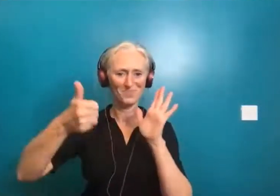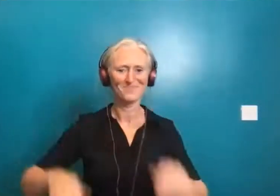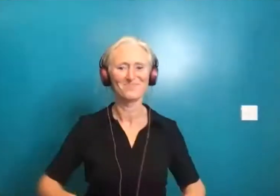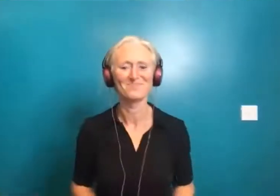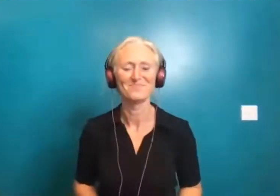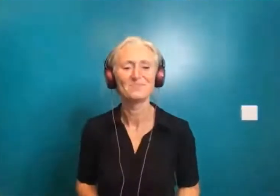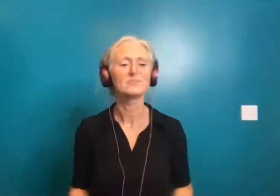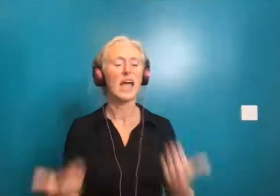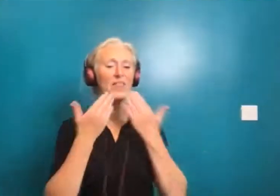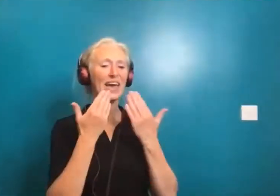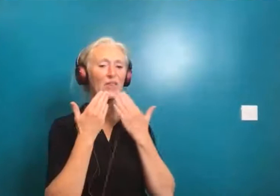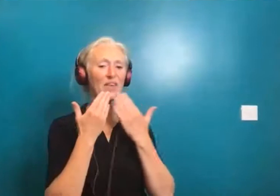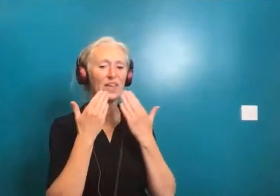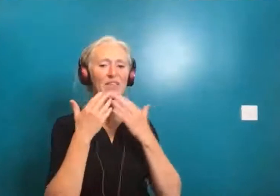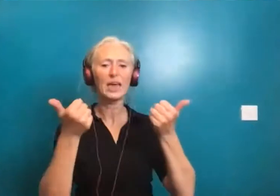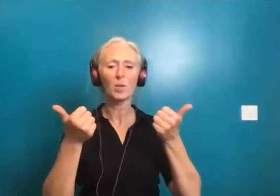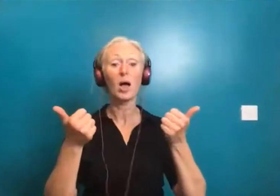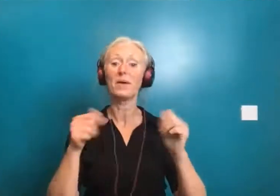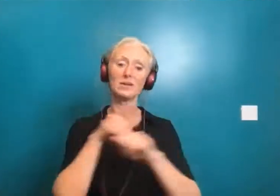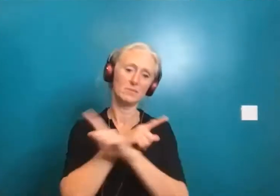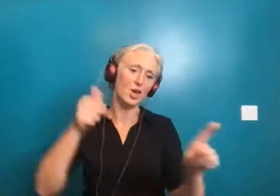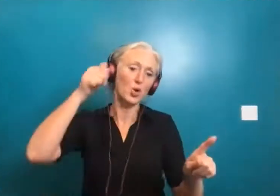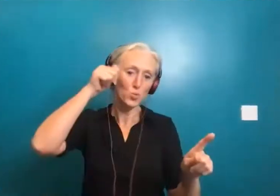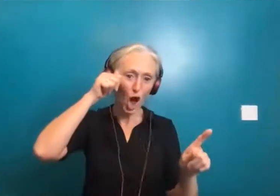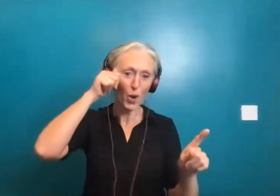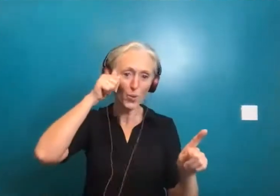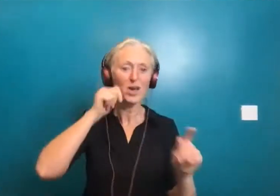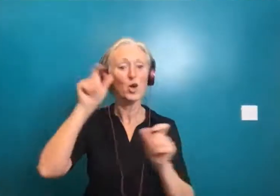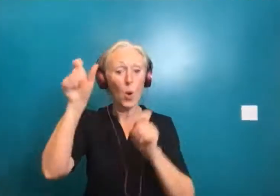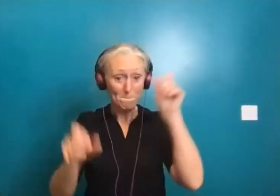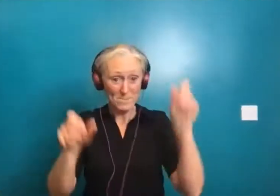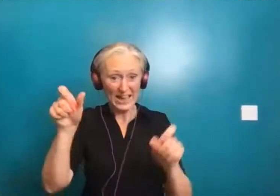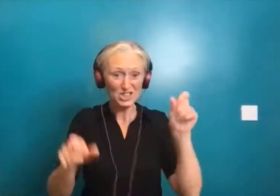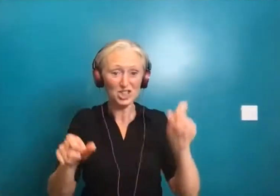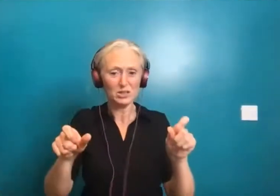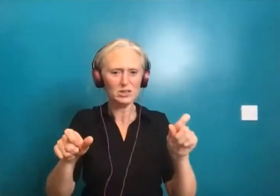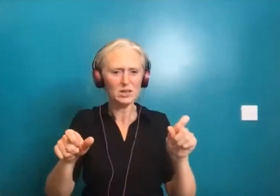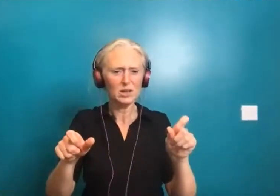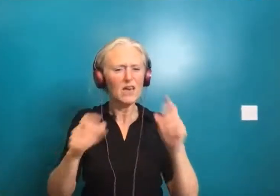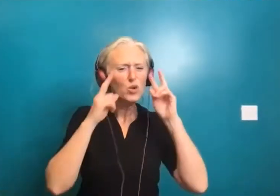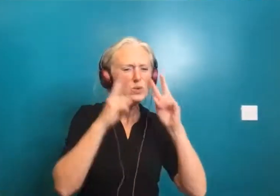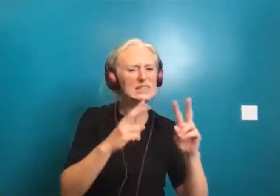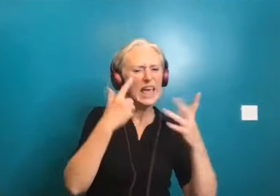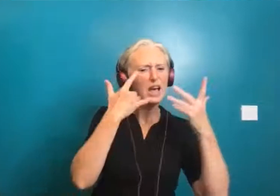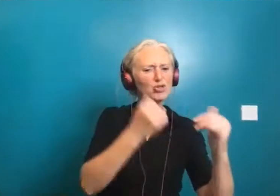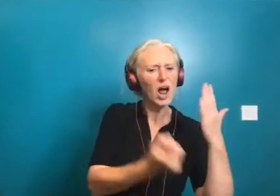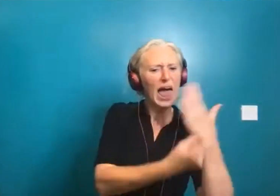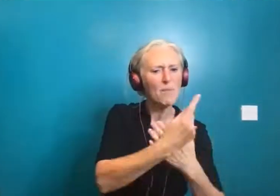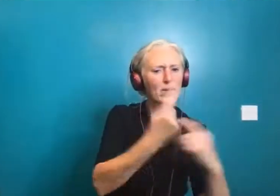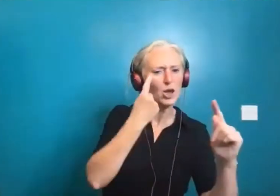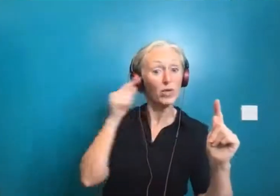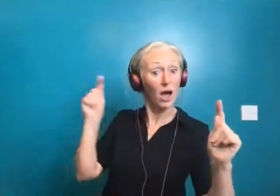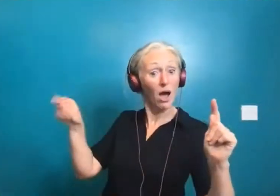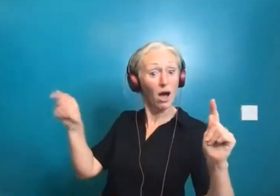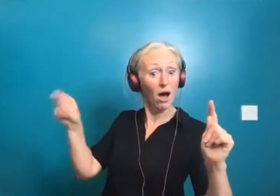similar question, as you know your patient's conditions, would you contact them if you saw a trial happening in another part of the world that